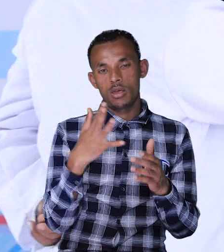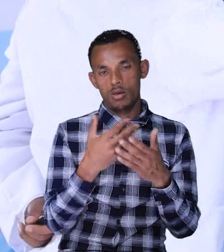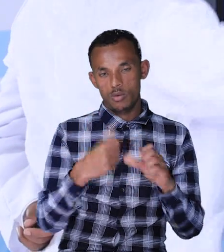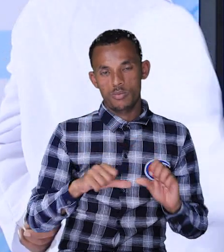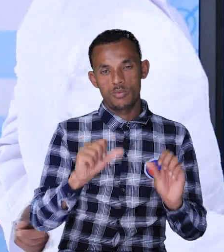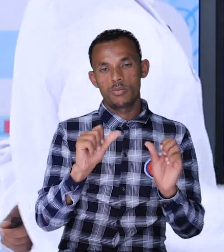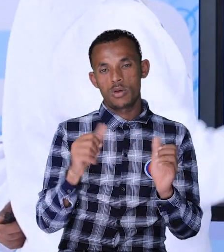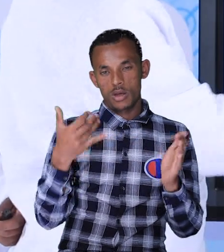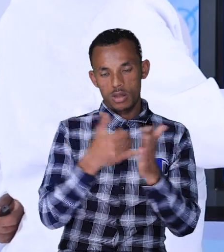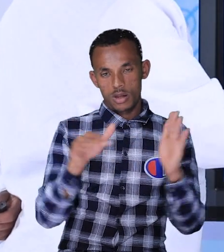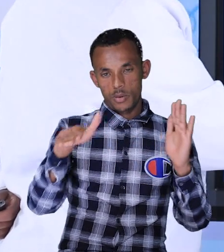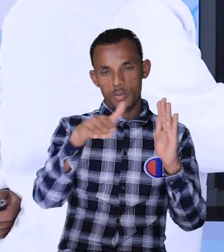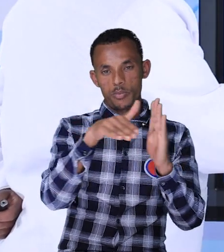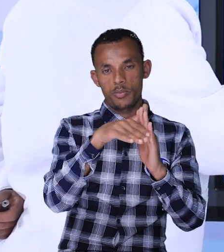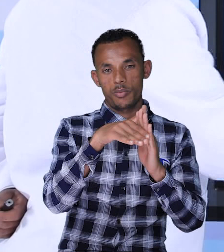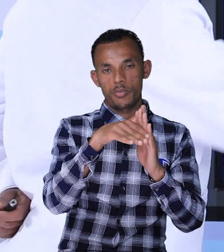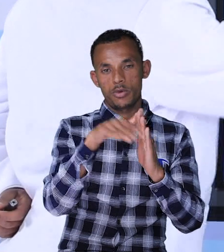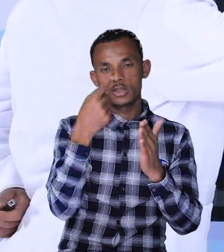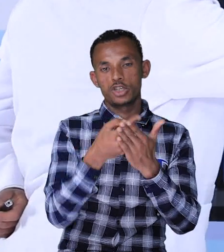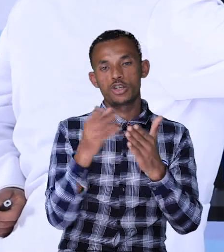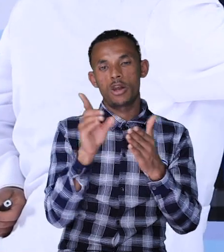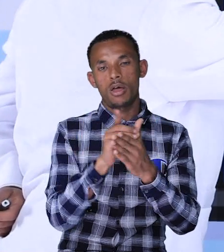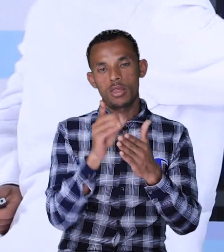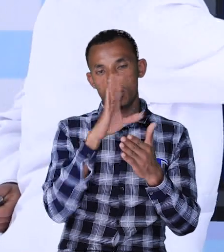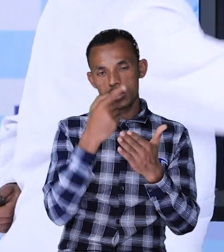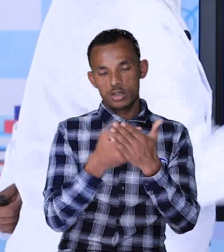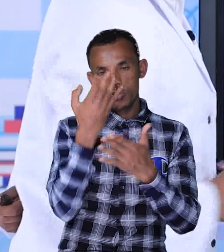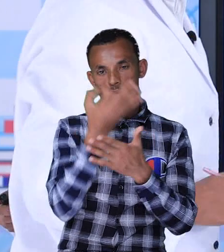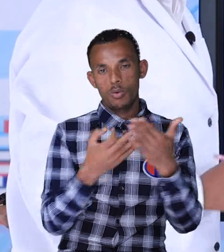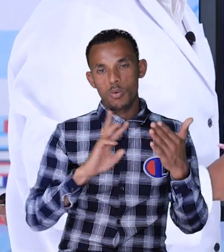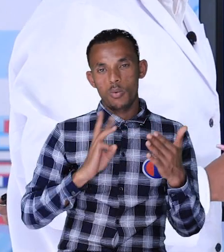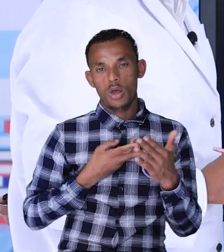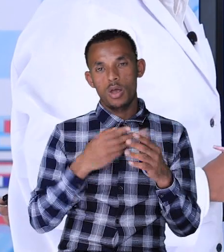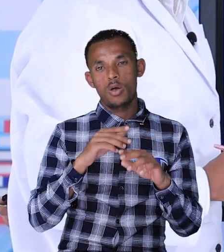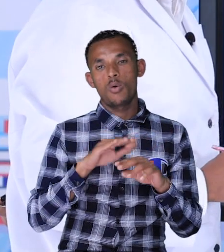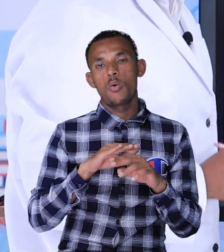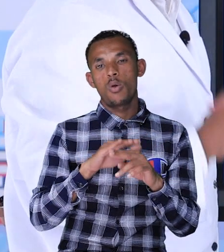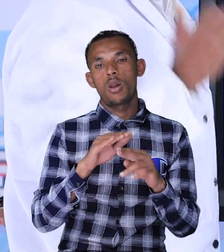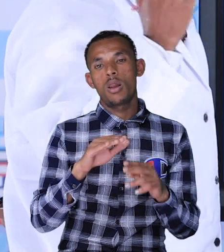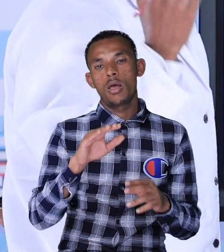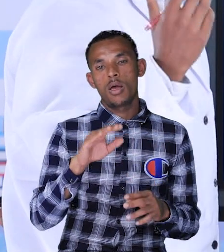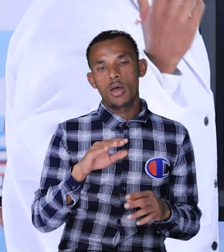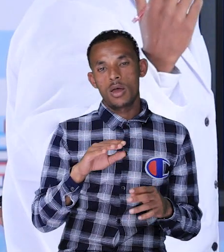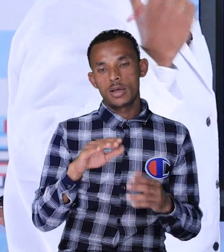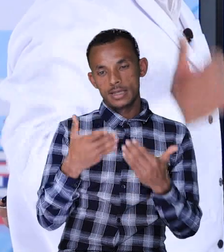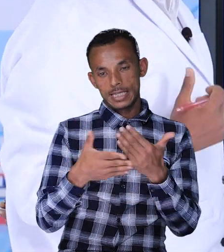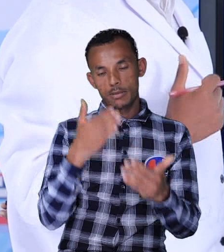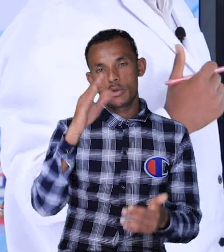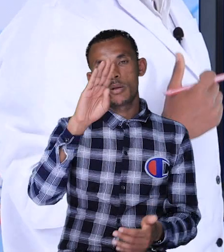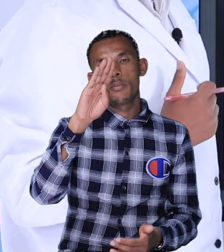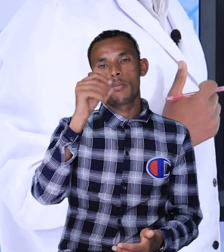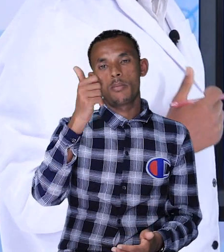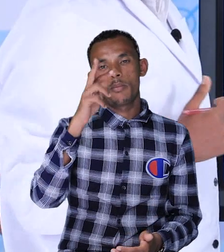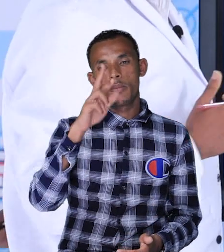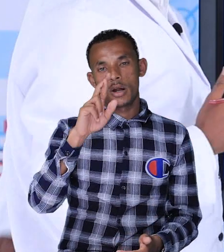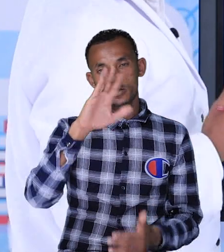So representing this data in this form, we call it just representing the data in simple bar chart